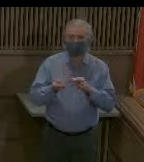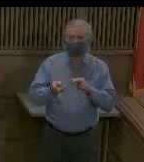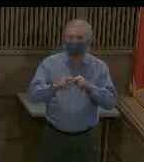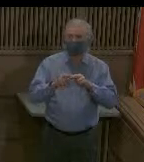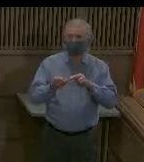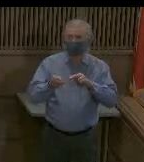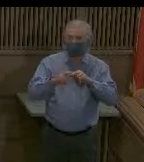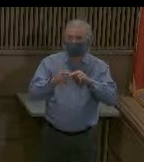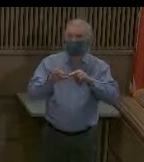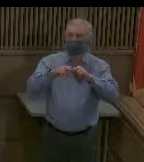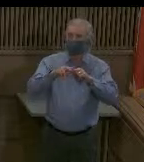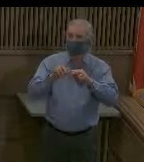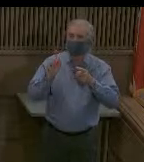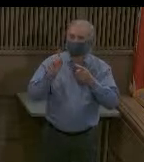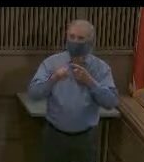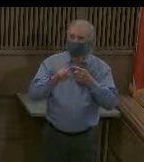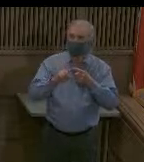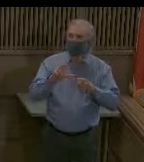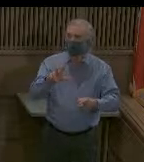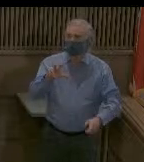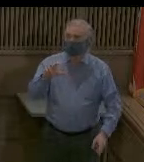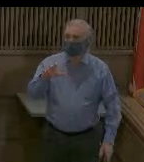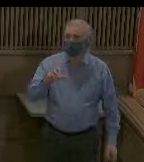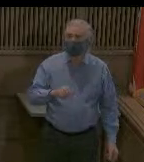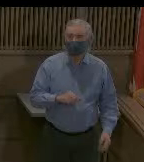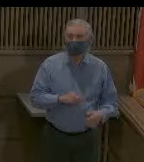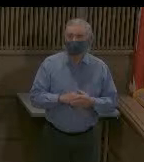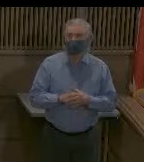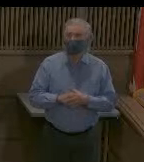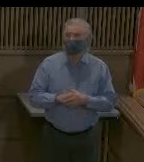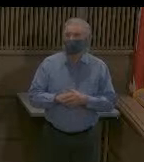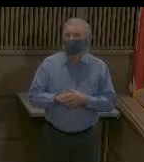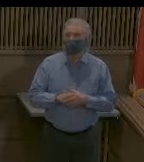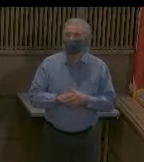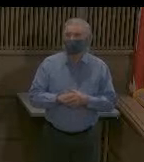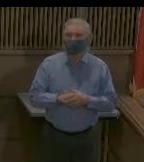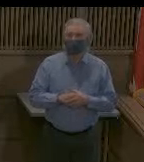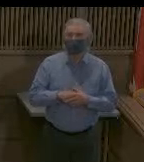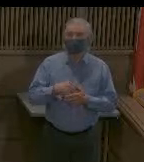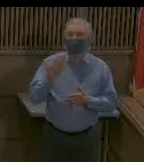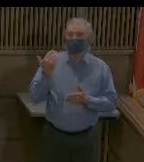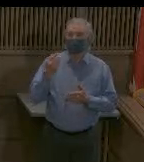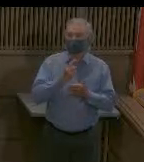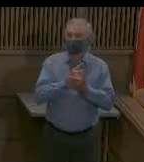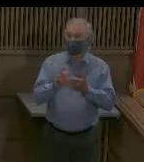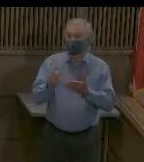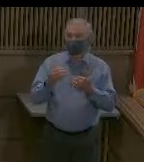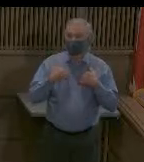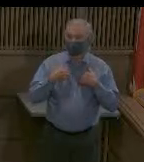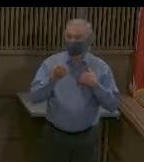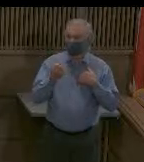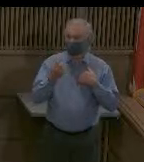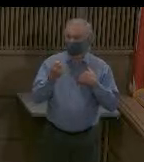335 deaths in Dougherty County, residents here in Dougherty County. In the last 6 days, we had 11 deaths.